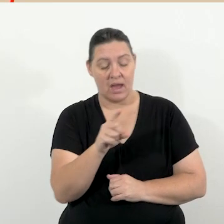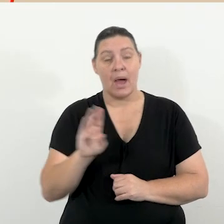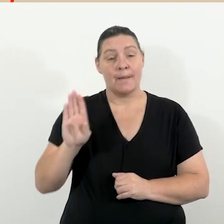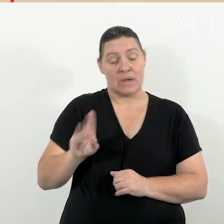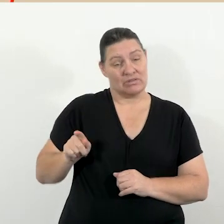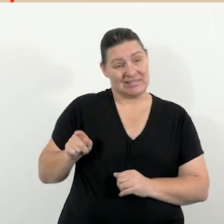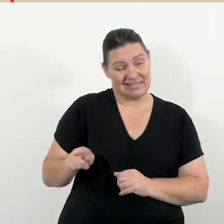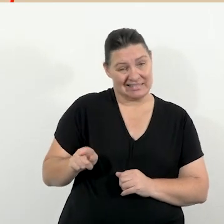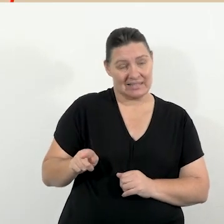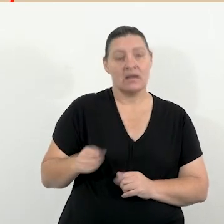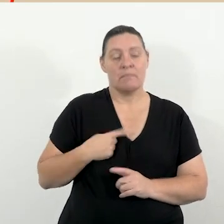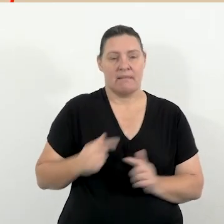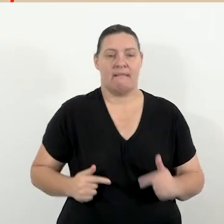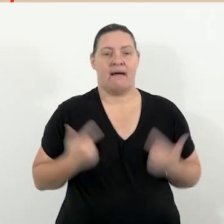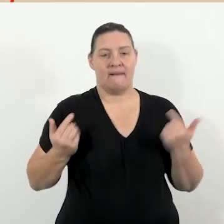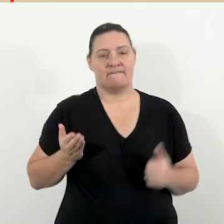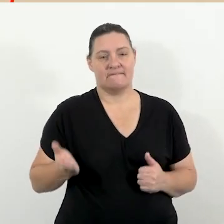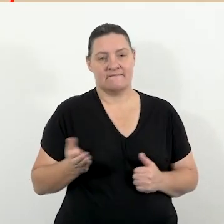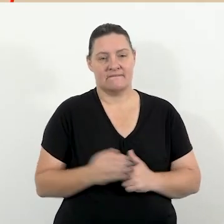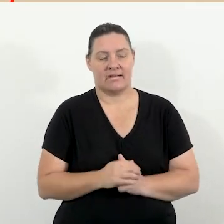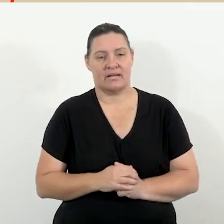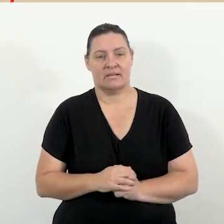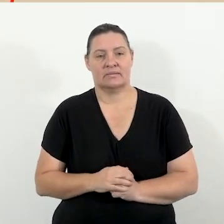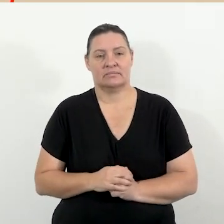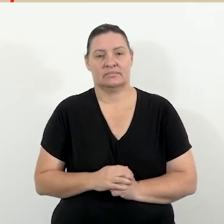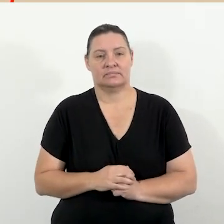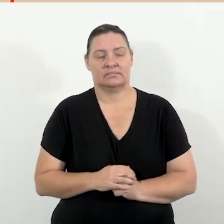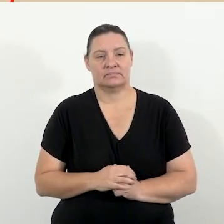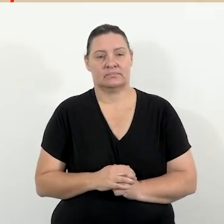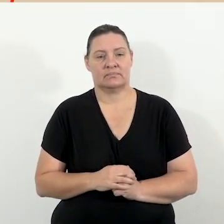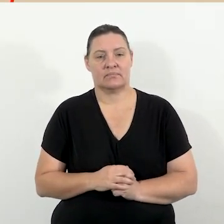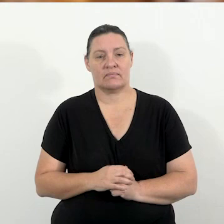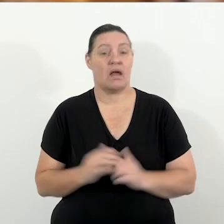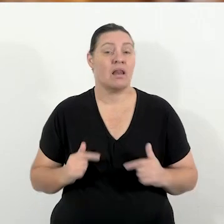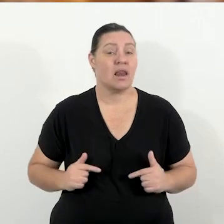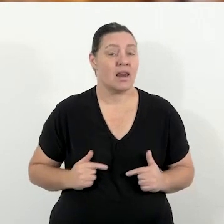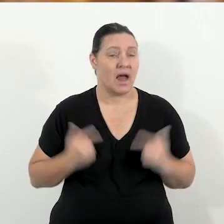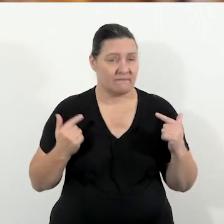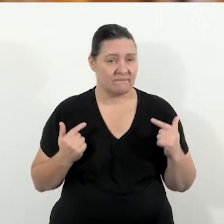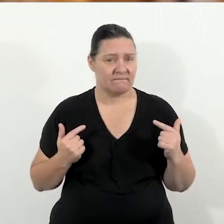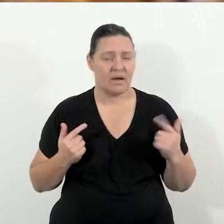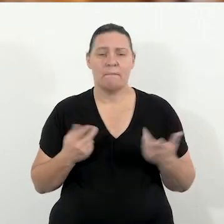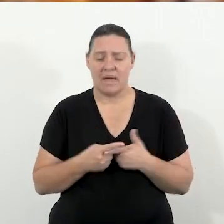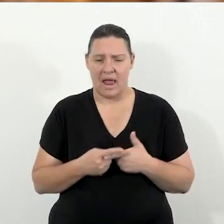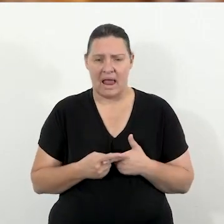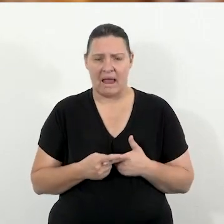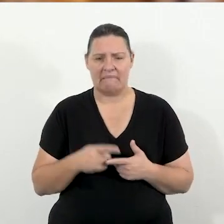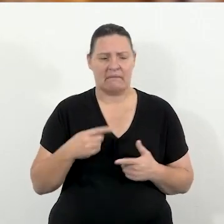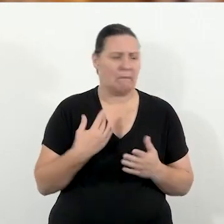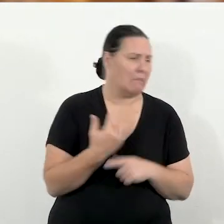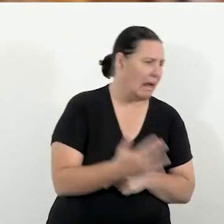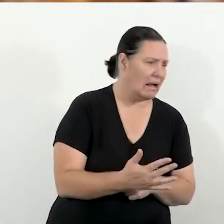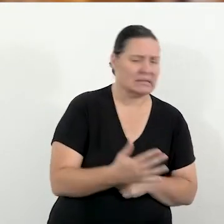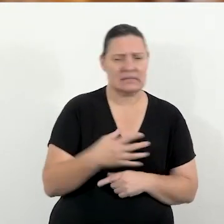the biosphere is life, okay? It consists of life, and life is all living things such